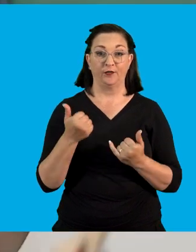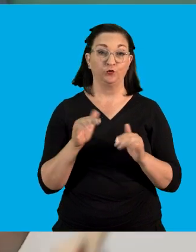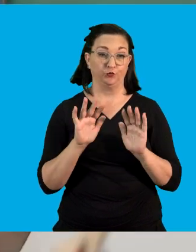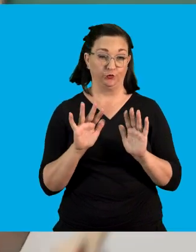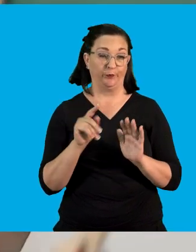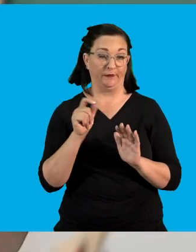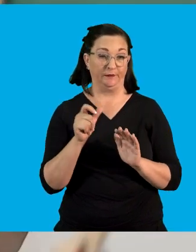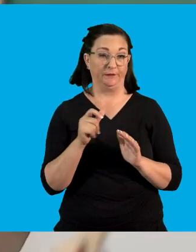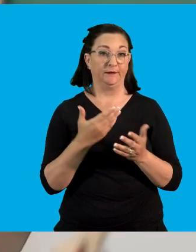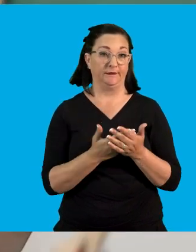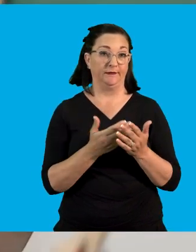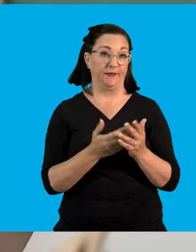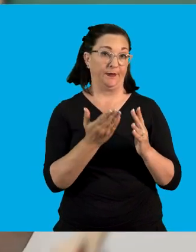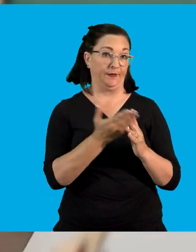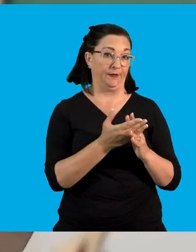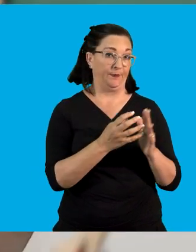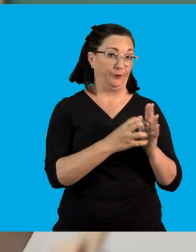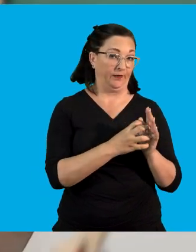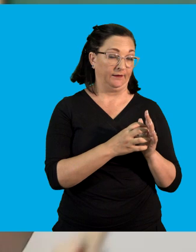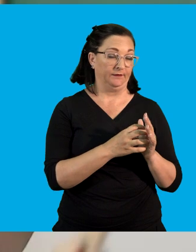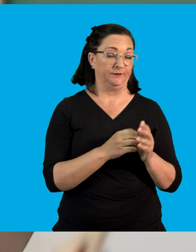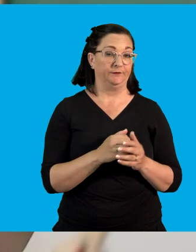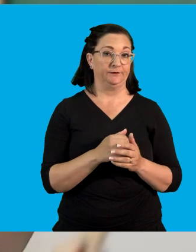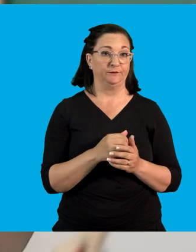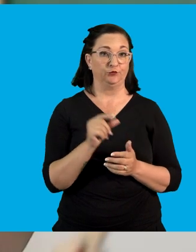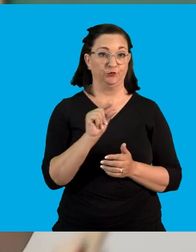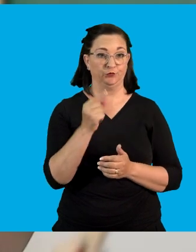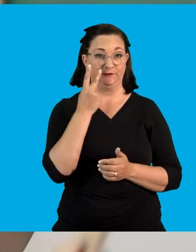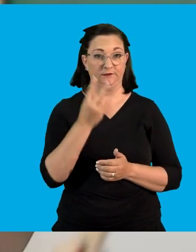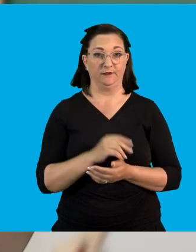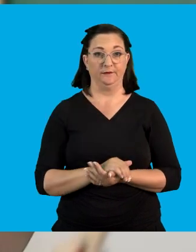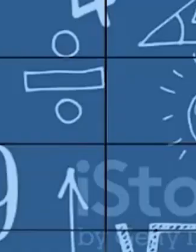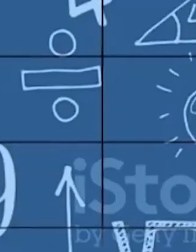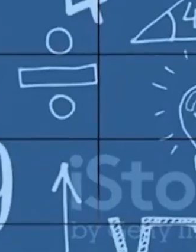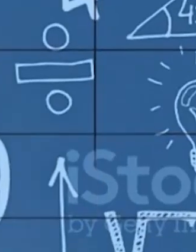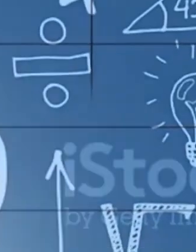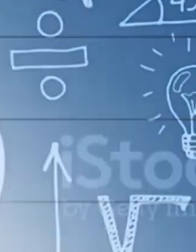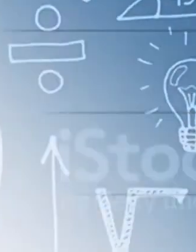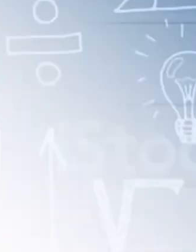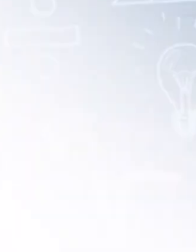Okay, let's stop there for now and go for an ad break. See you shortly.